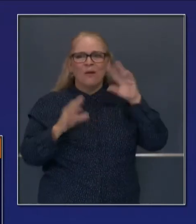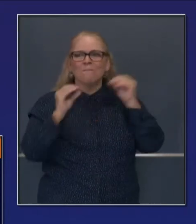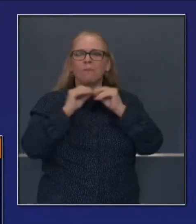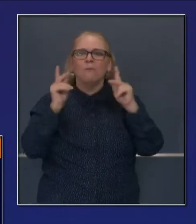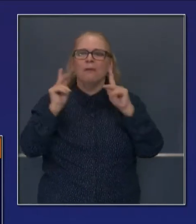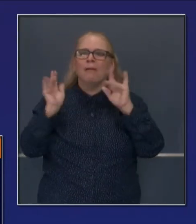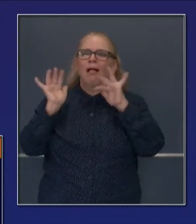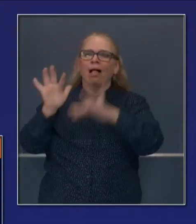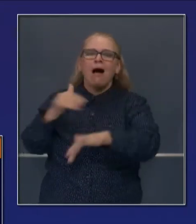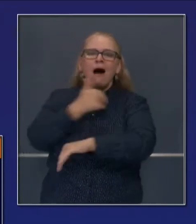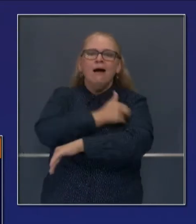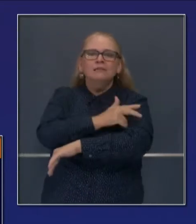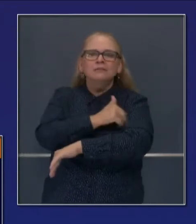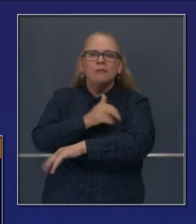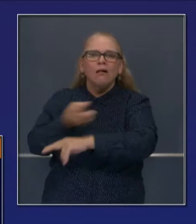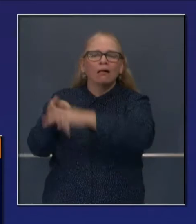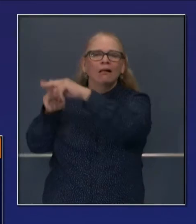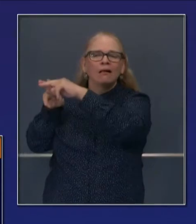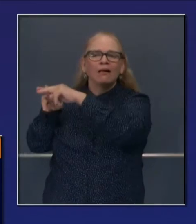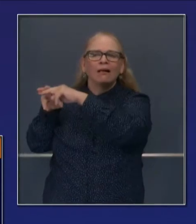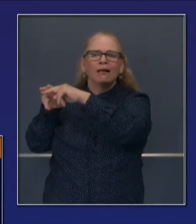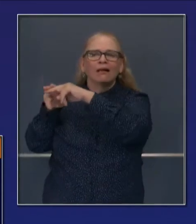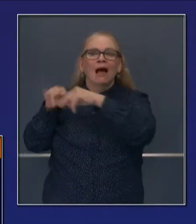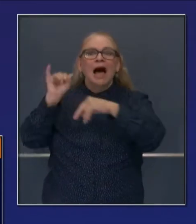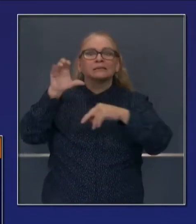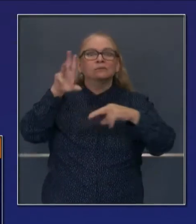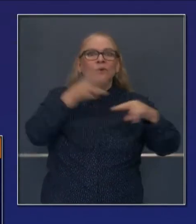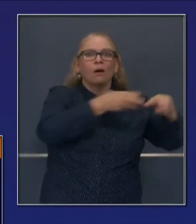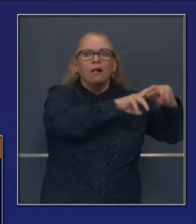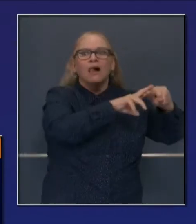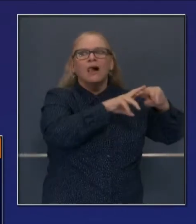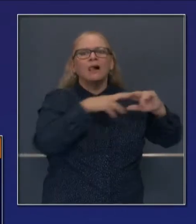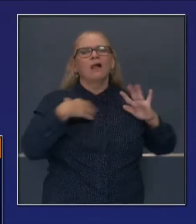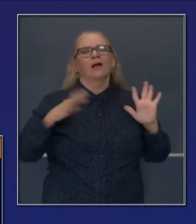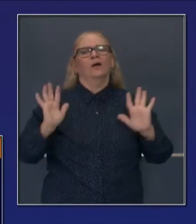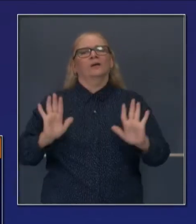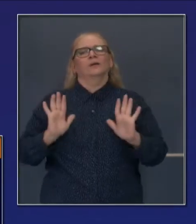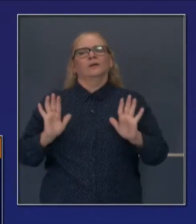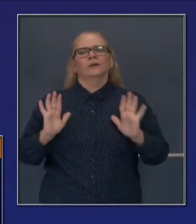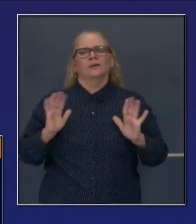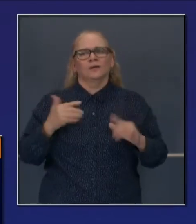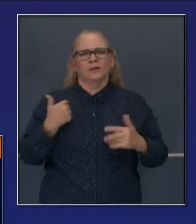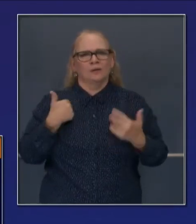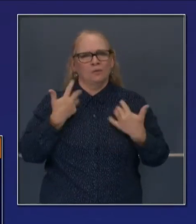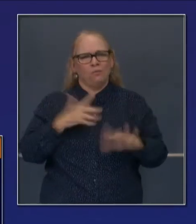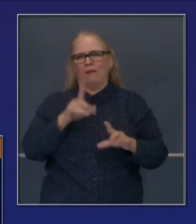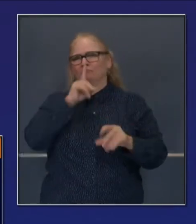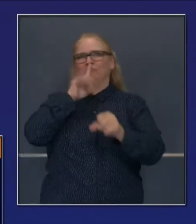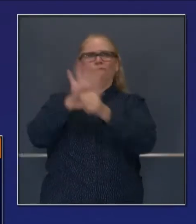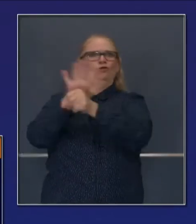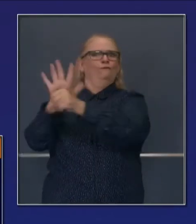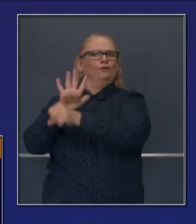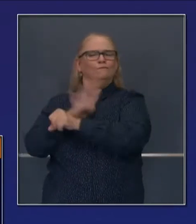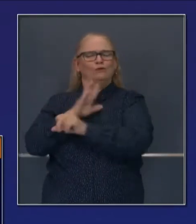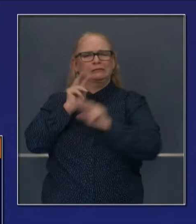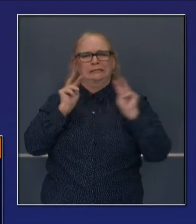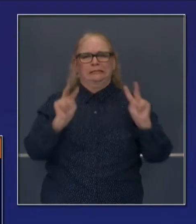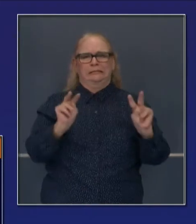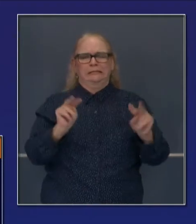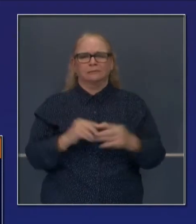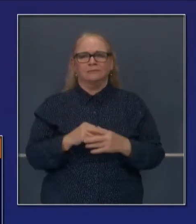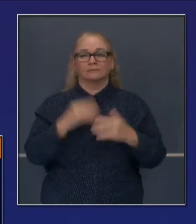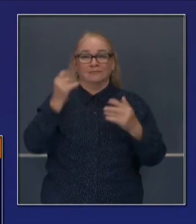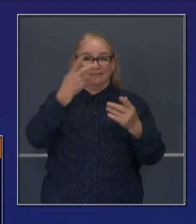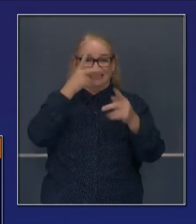our ICUs. This slide, by the way, it can be very helpful. It's a case trend slide over the last 2 weeks all across the